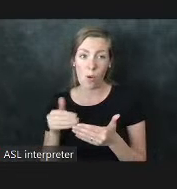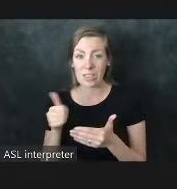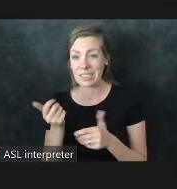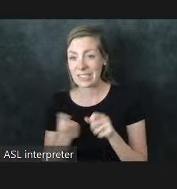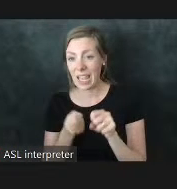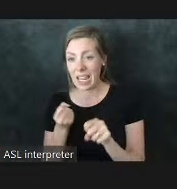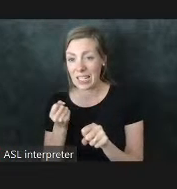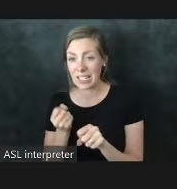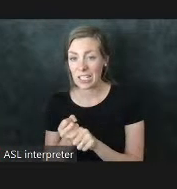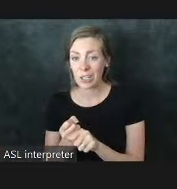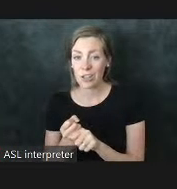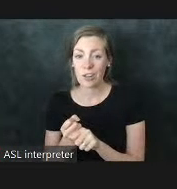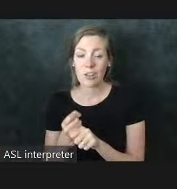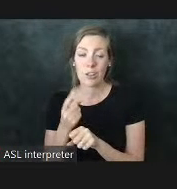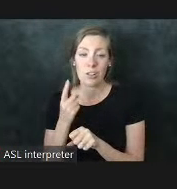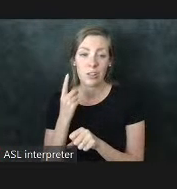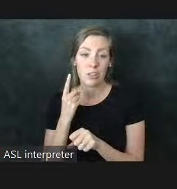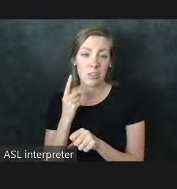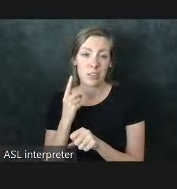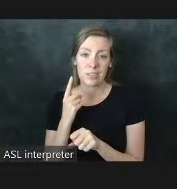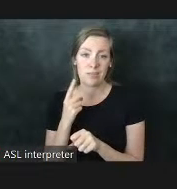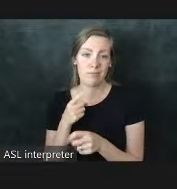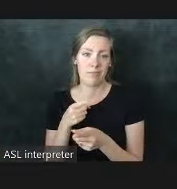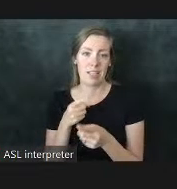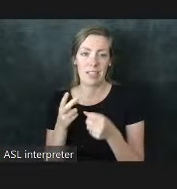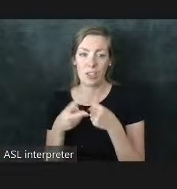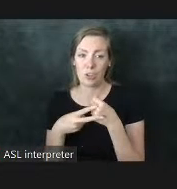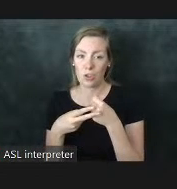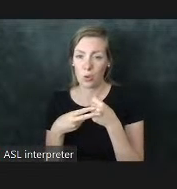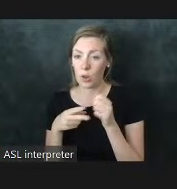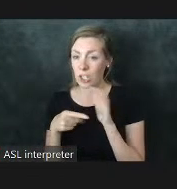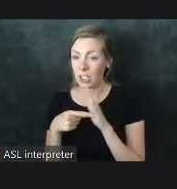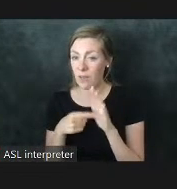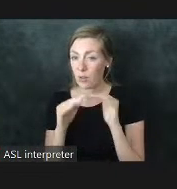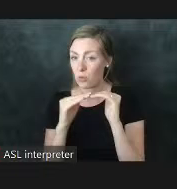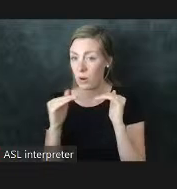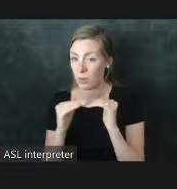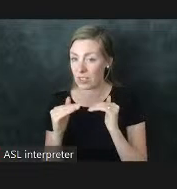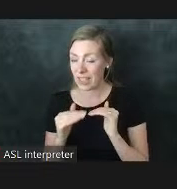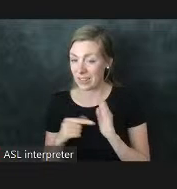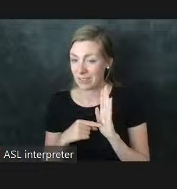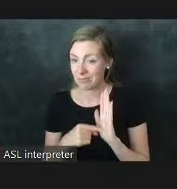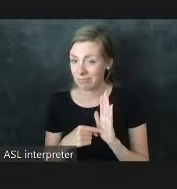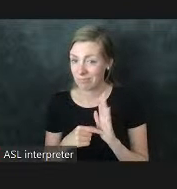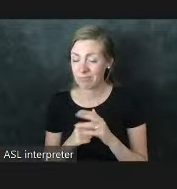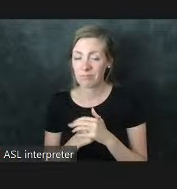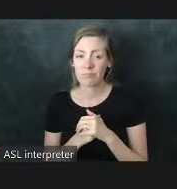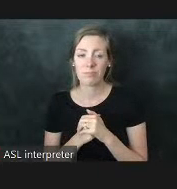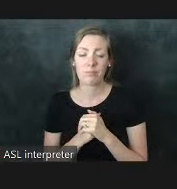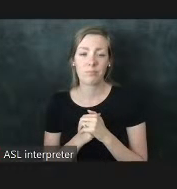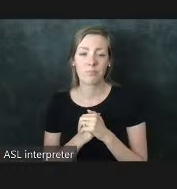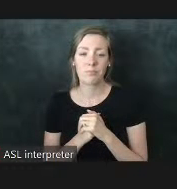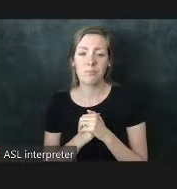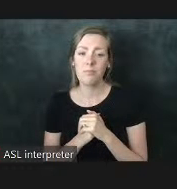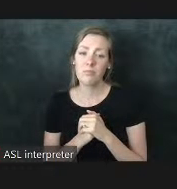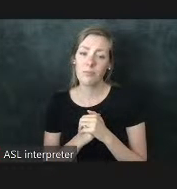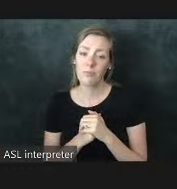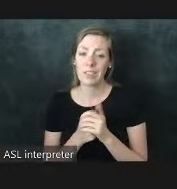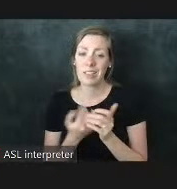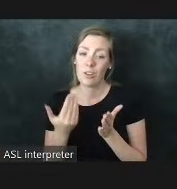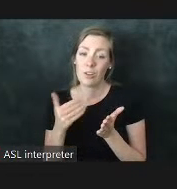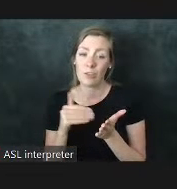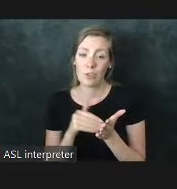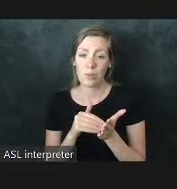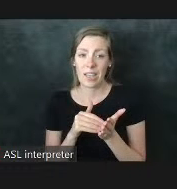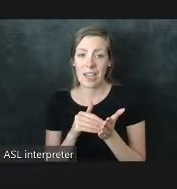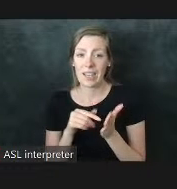una década de hydrologic years de that these agua storage levels represent. eléctrica que It just también really representa shows how que